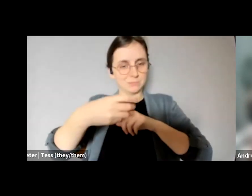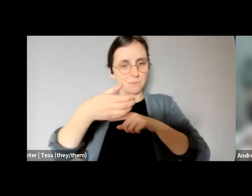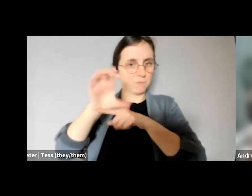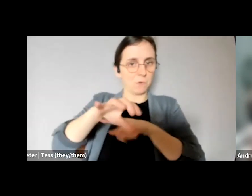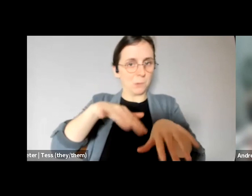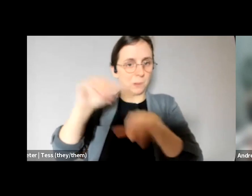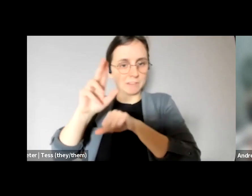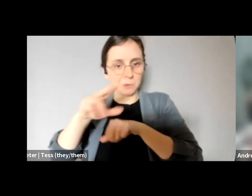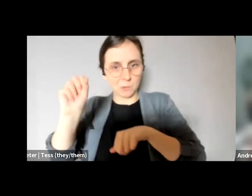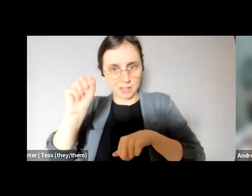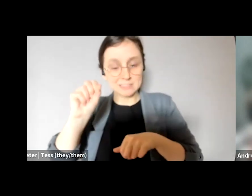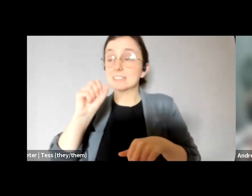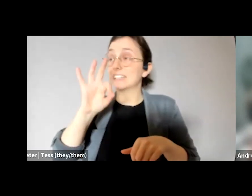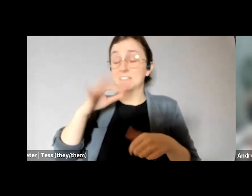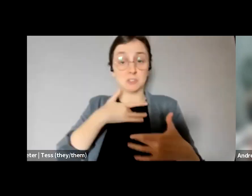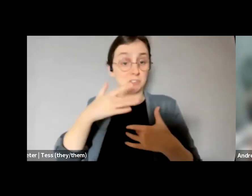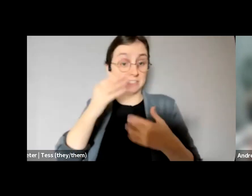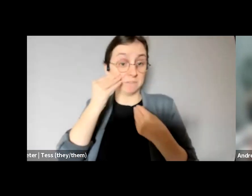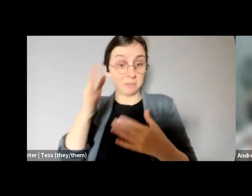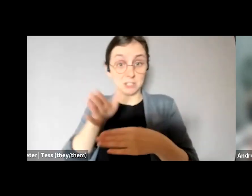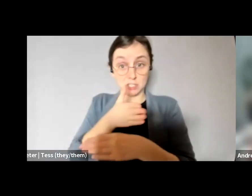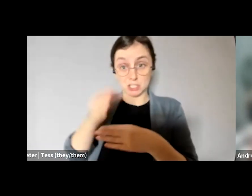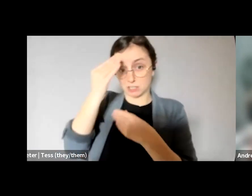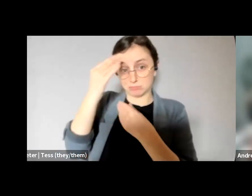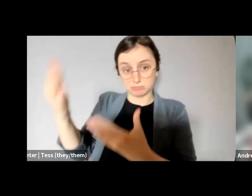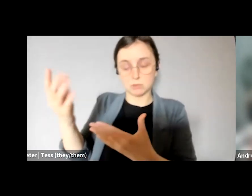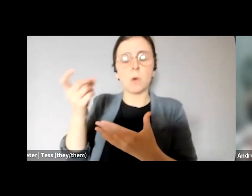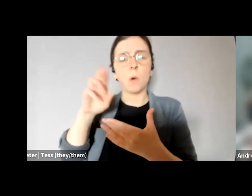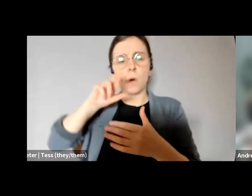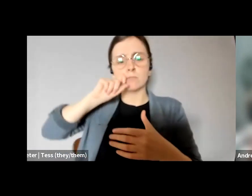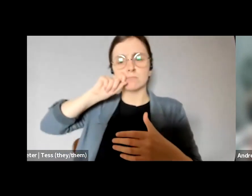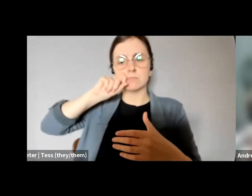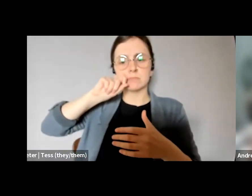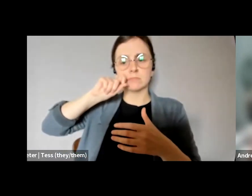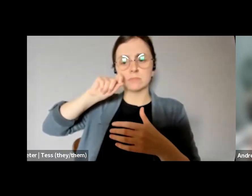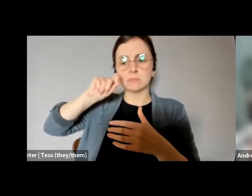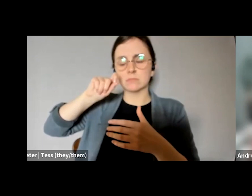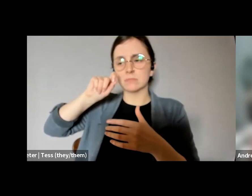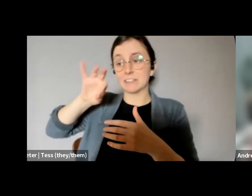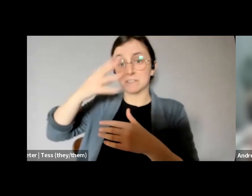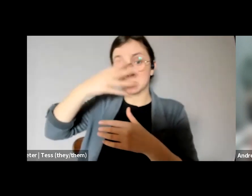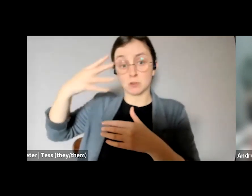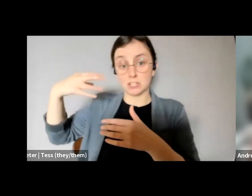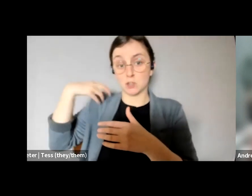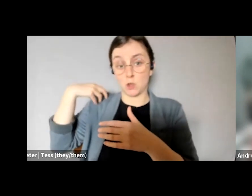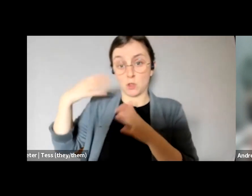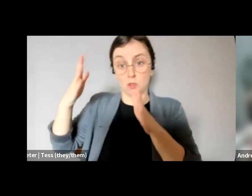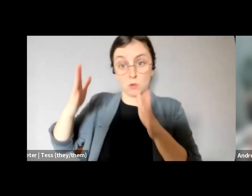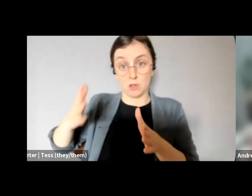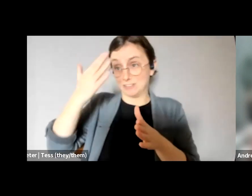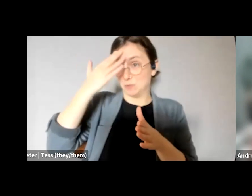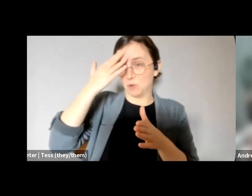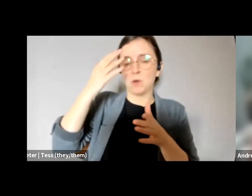or somehow their name or identity becomes revealed to immigration authorities. So that might